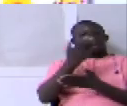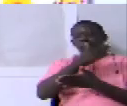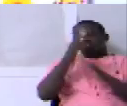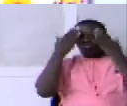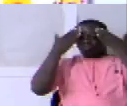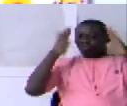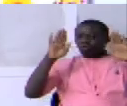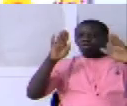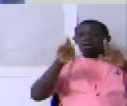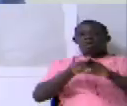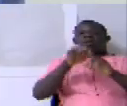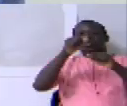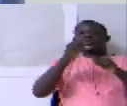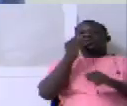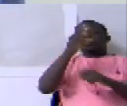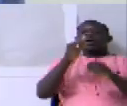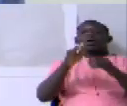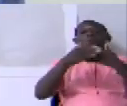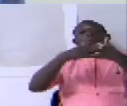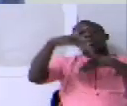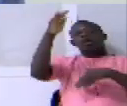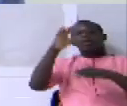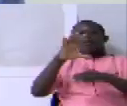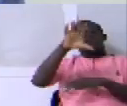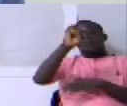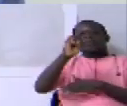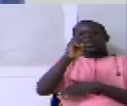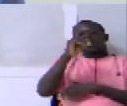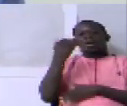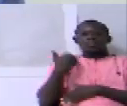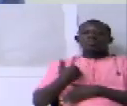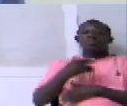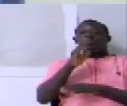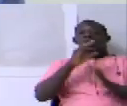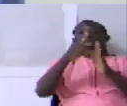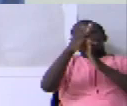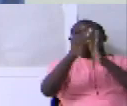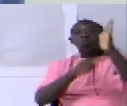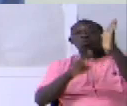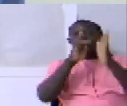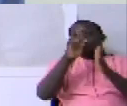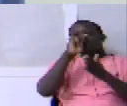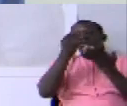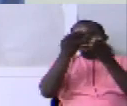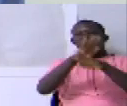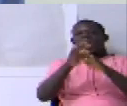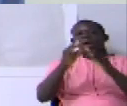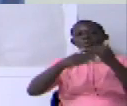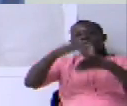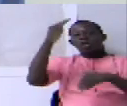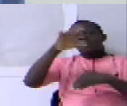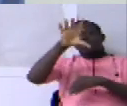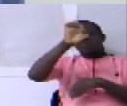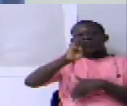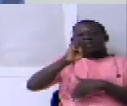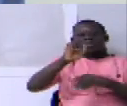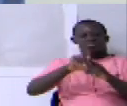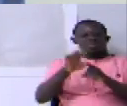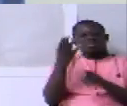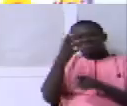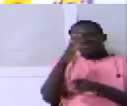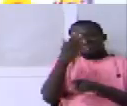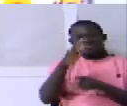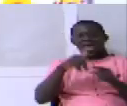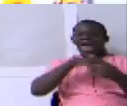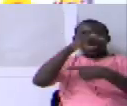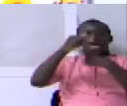many prisoners. Would you say more than 50? Bari jama fata. Kansul ka fo si mo talulo yirkanole. Maybe around 30. Sedo ka seke